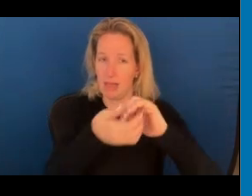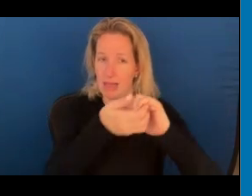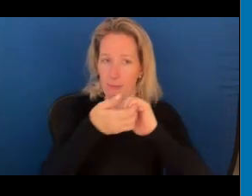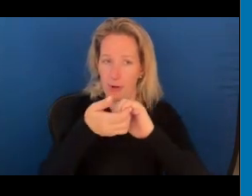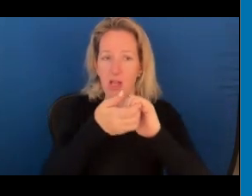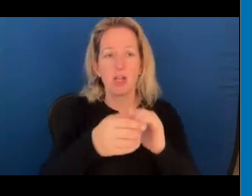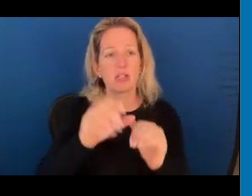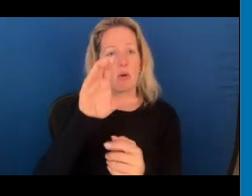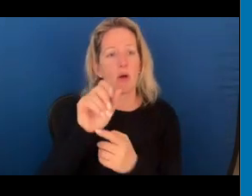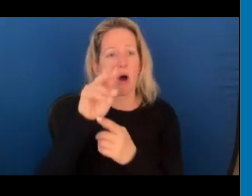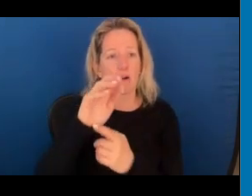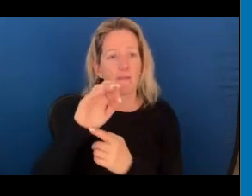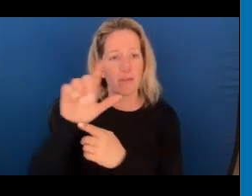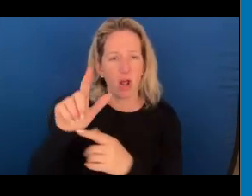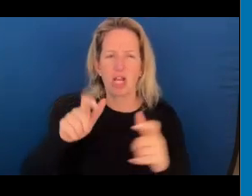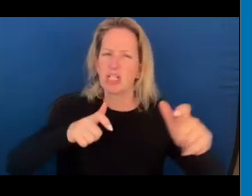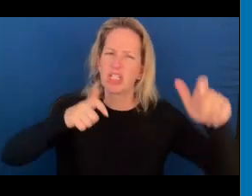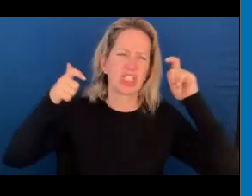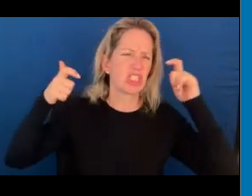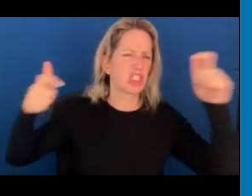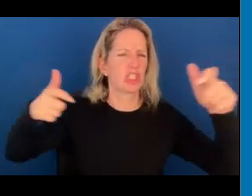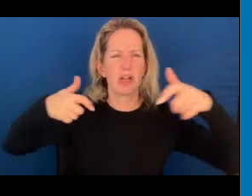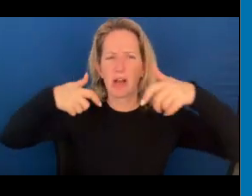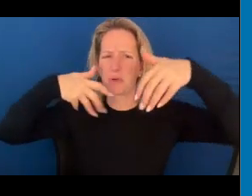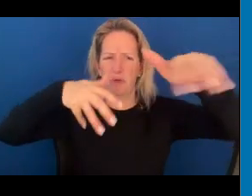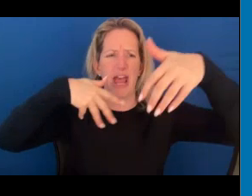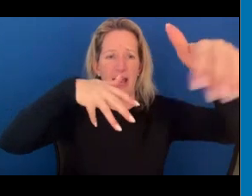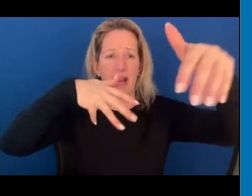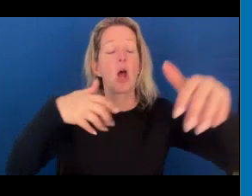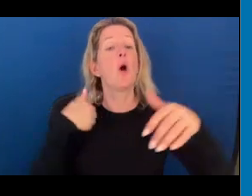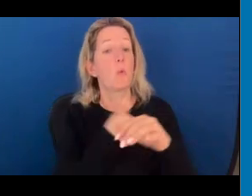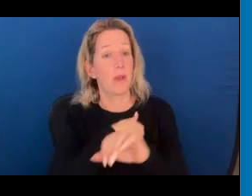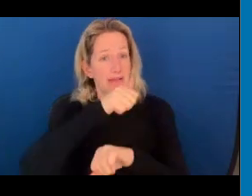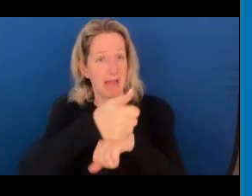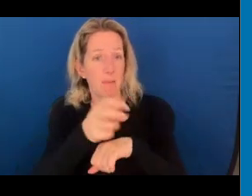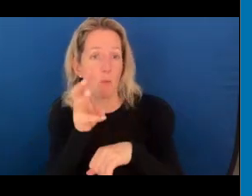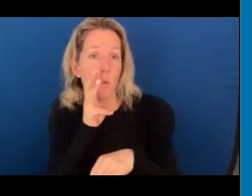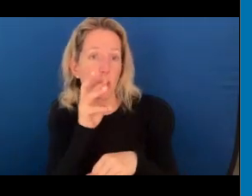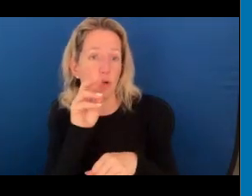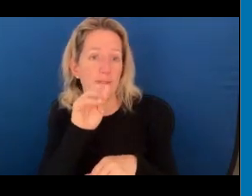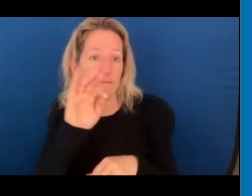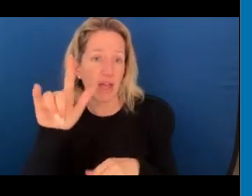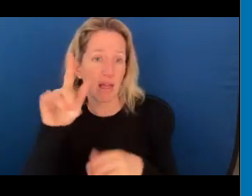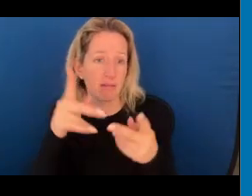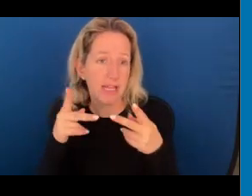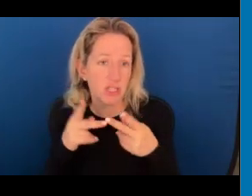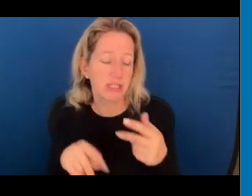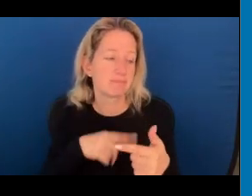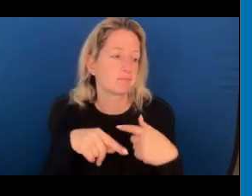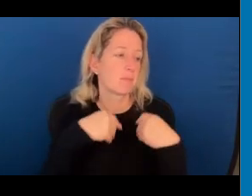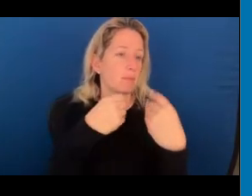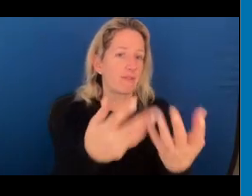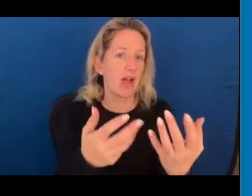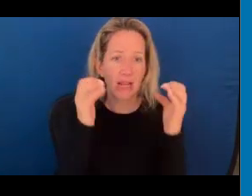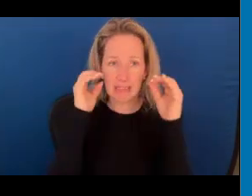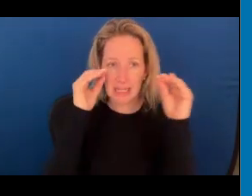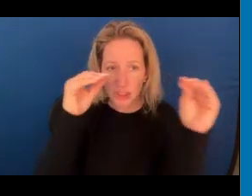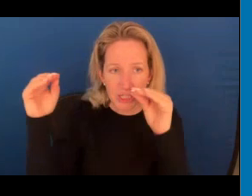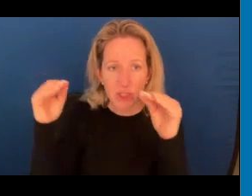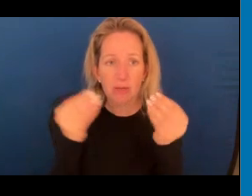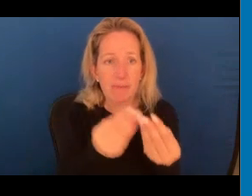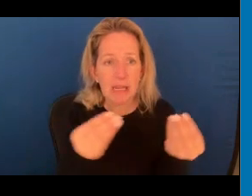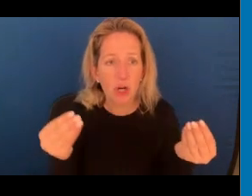a large scale parade that we set up water refill stations. We provided educational materials,